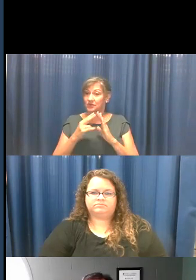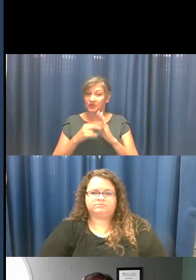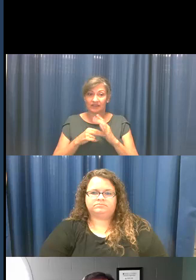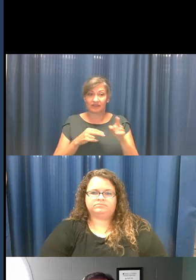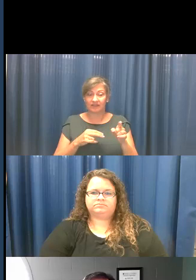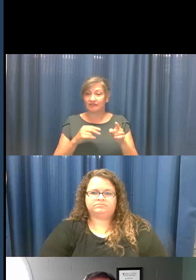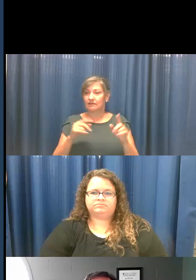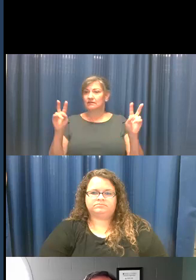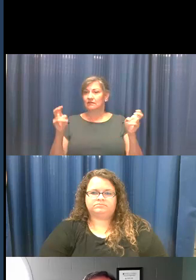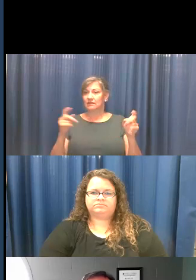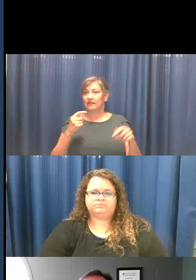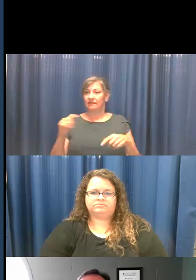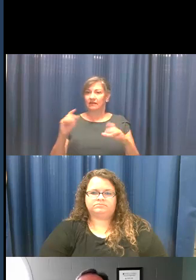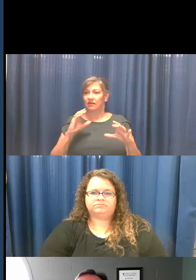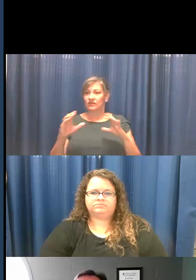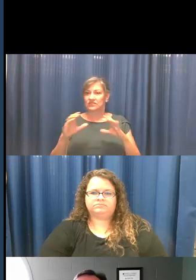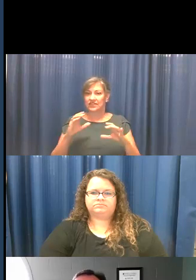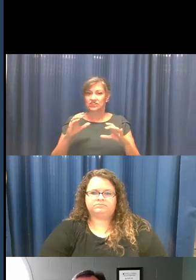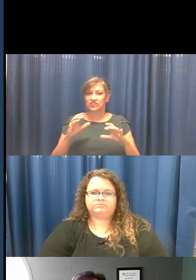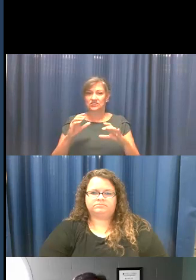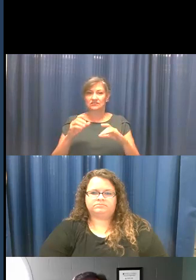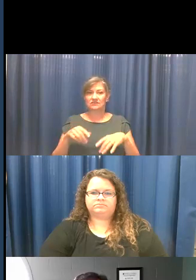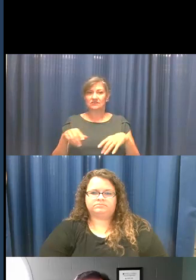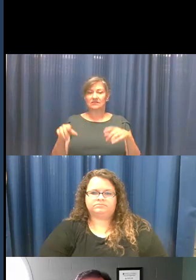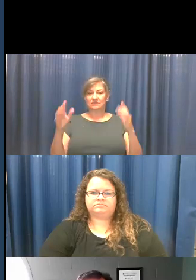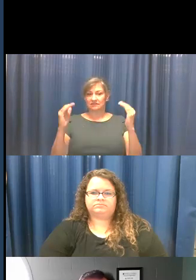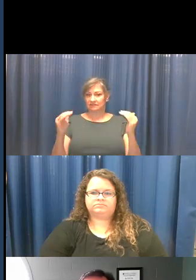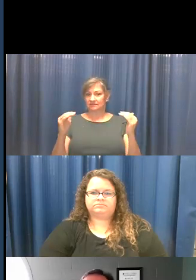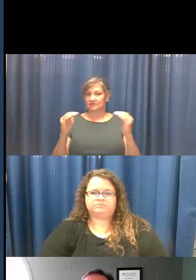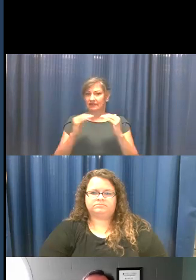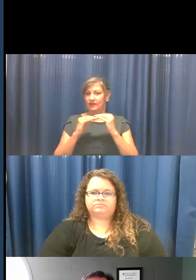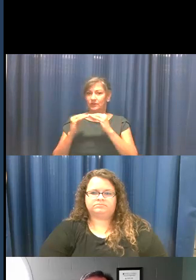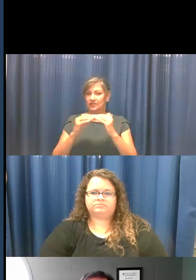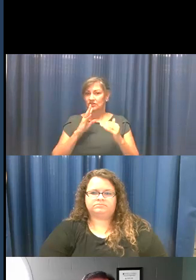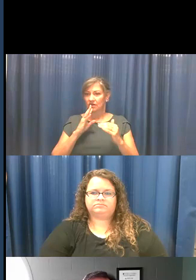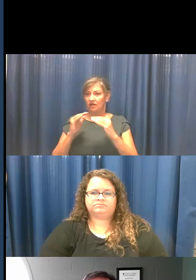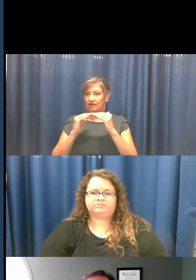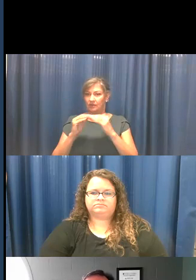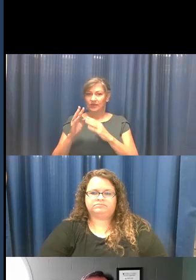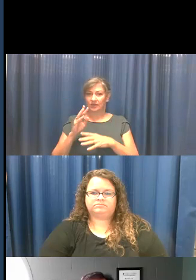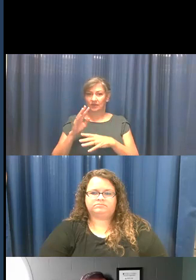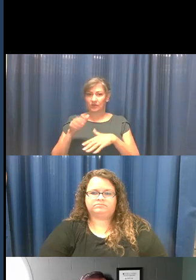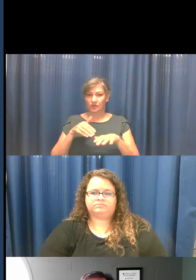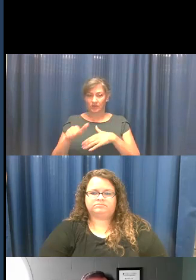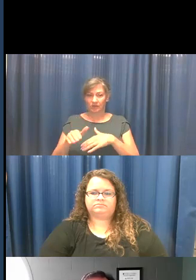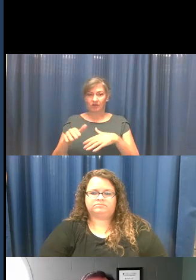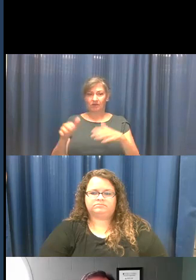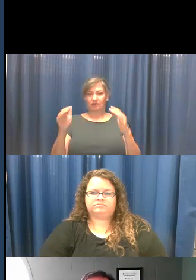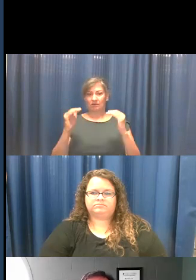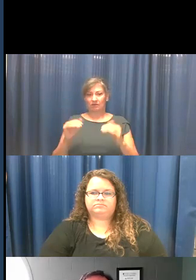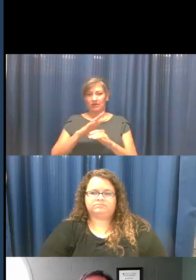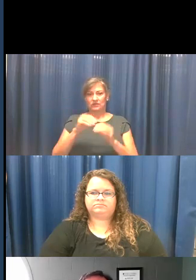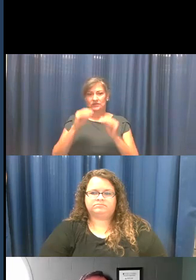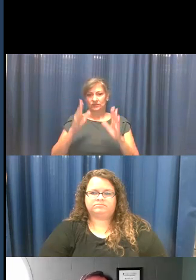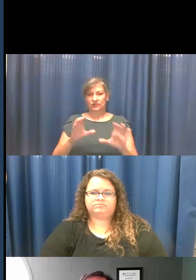The Conversation from Equity Talk to Equity Walk, What Inclusive Instructors Do, Beyond Inclusion, Reimagining